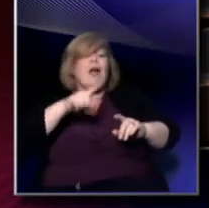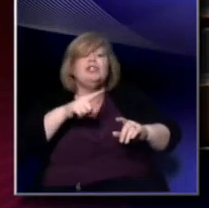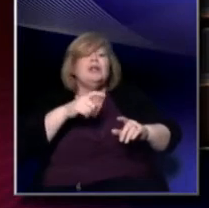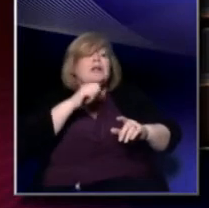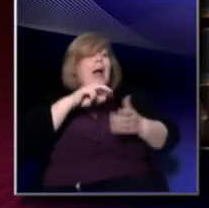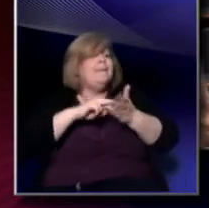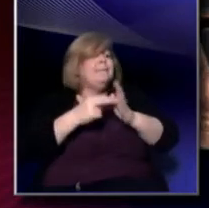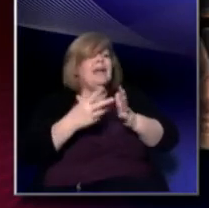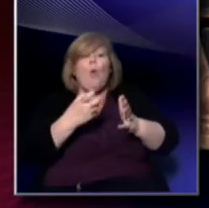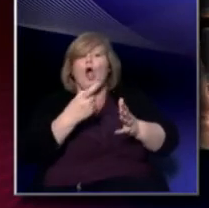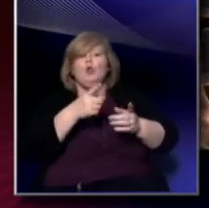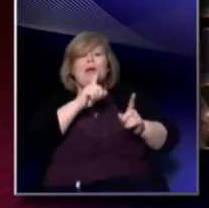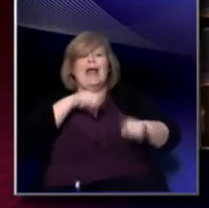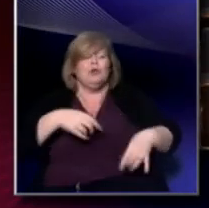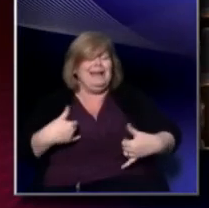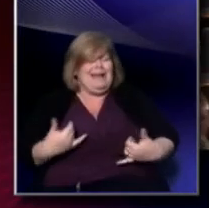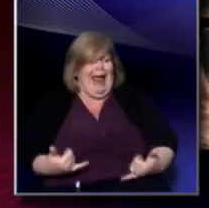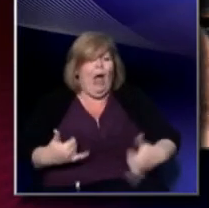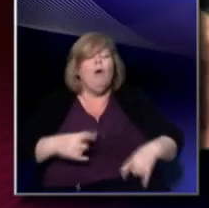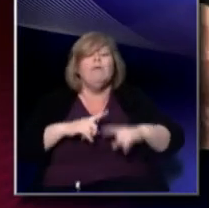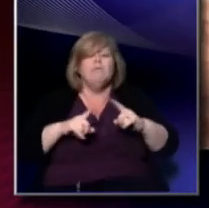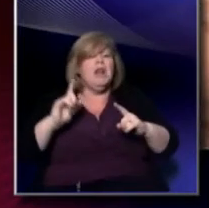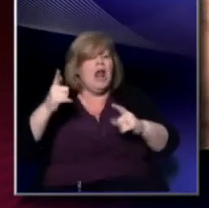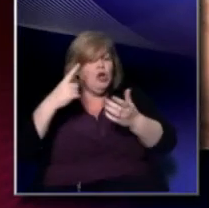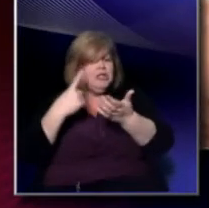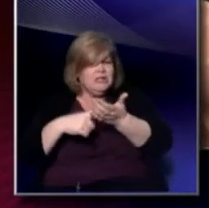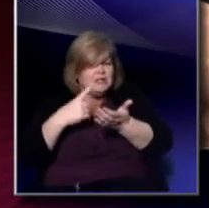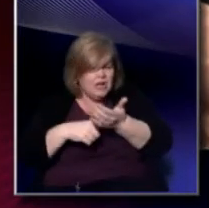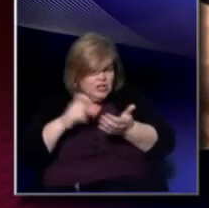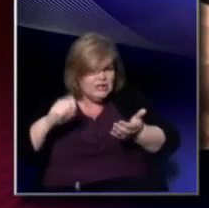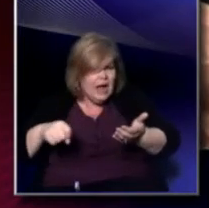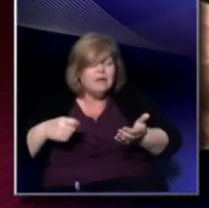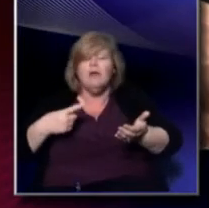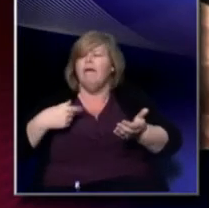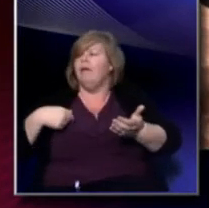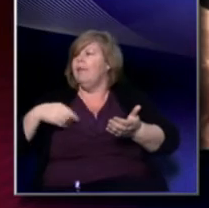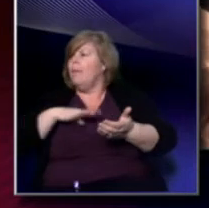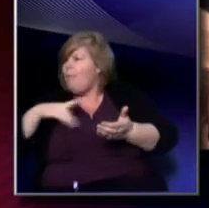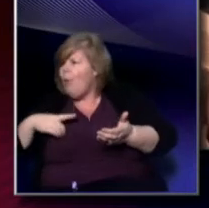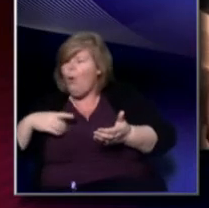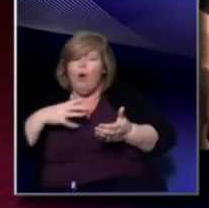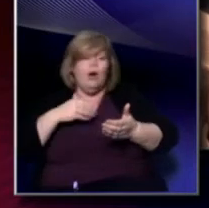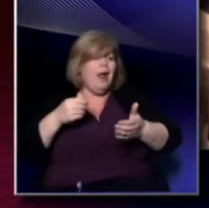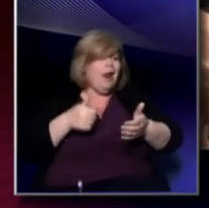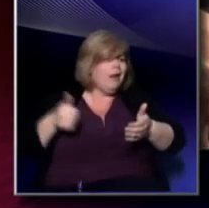that's a discussion for us to have amongst the board and amongst the administration.